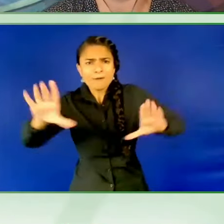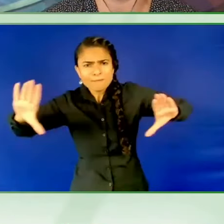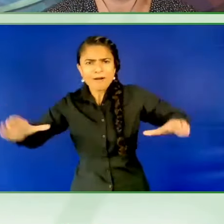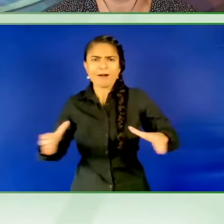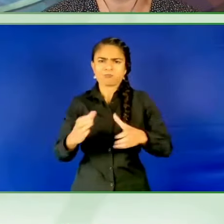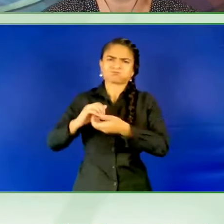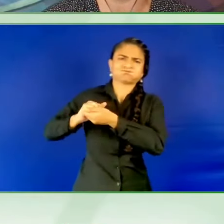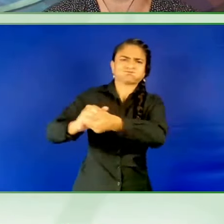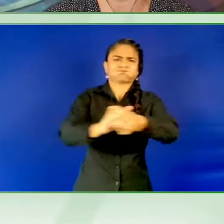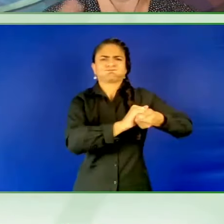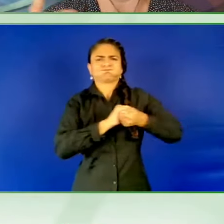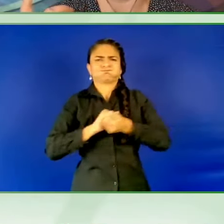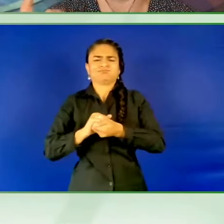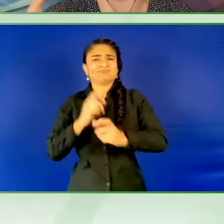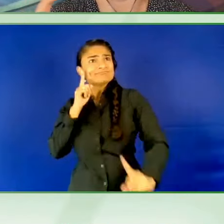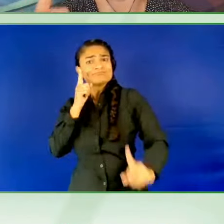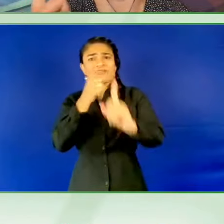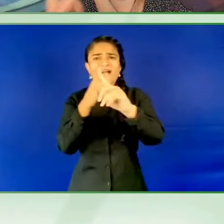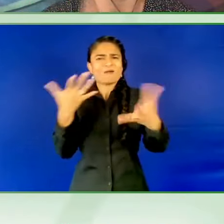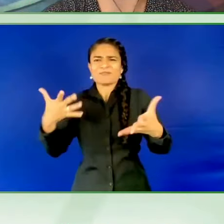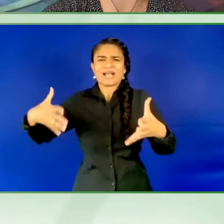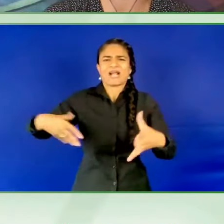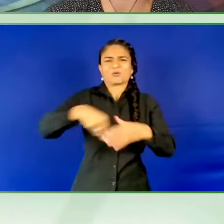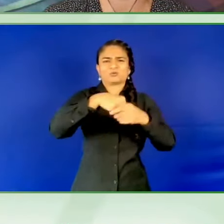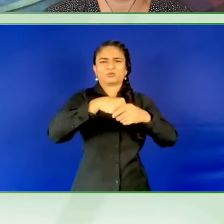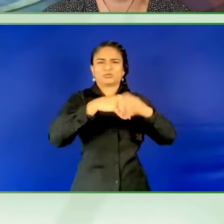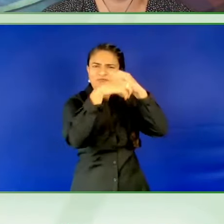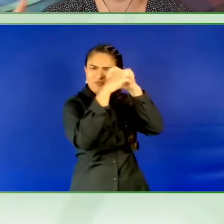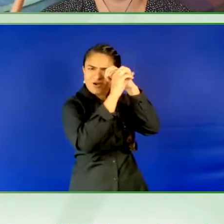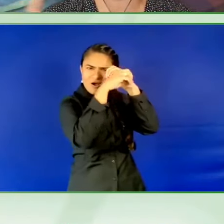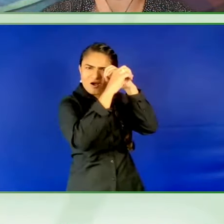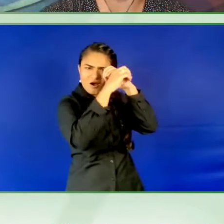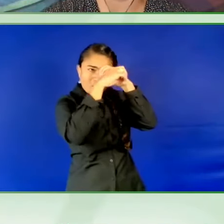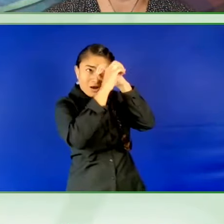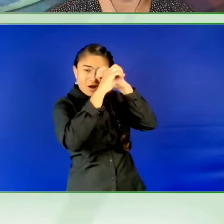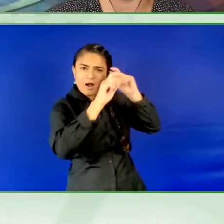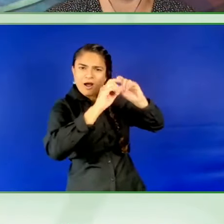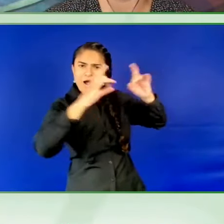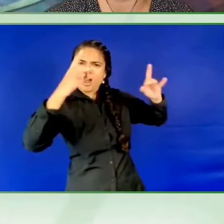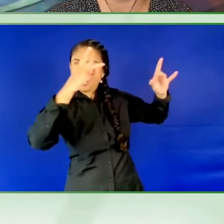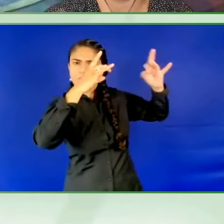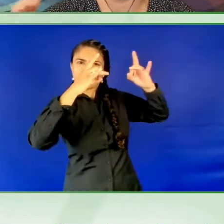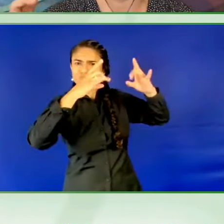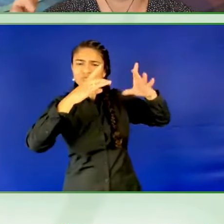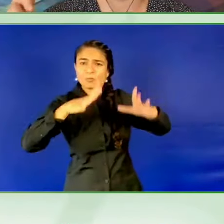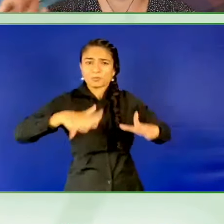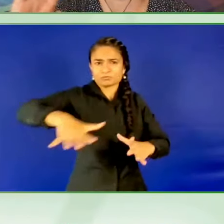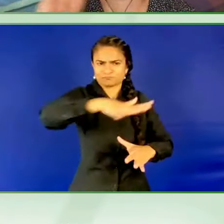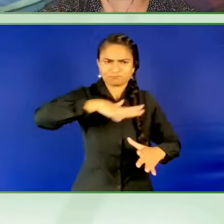from astronomy, also, I don't know, artists, people with disabilities,